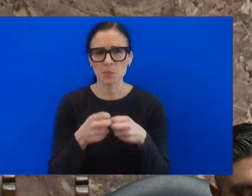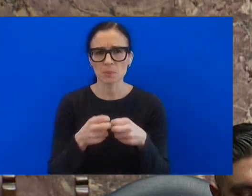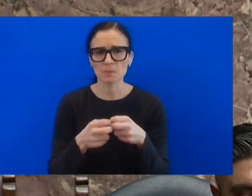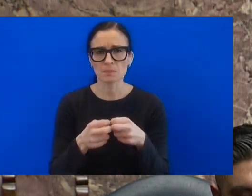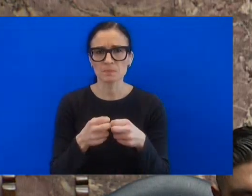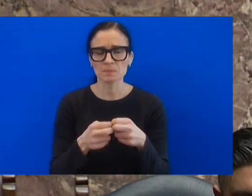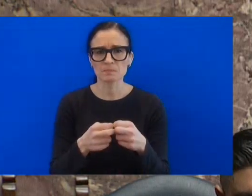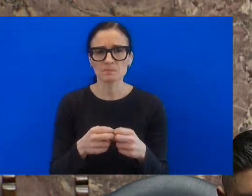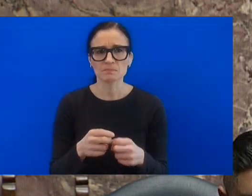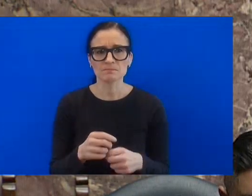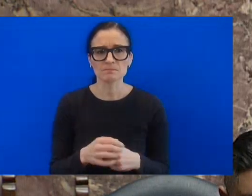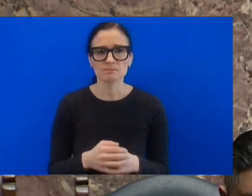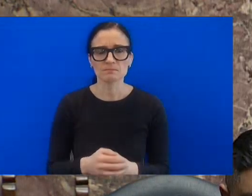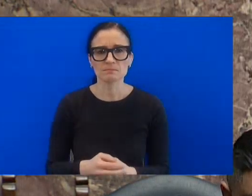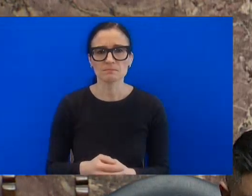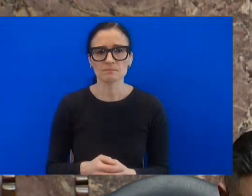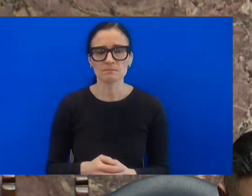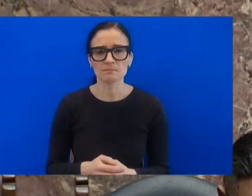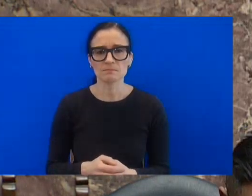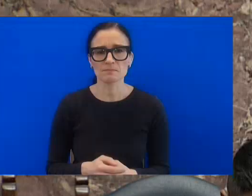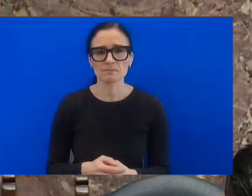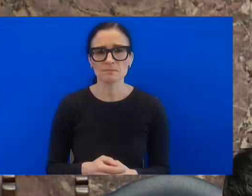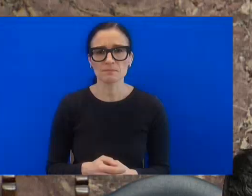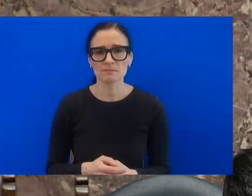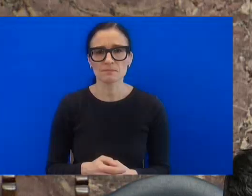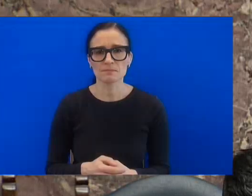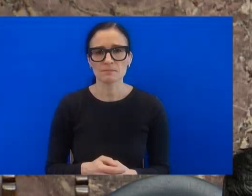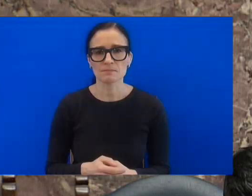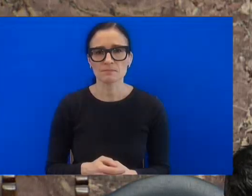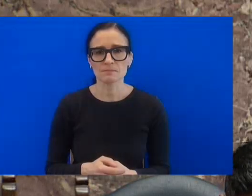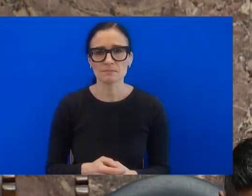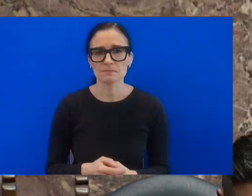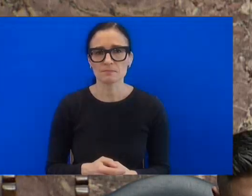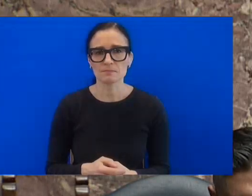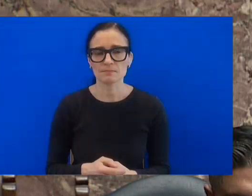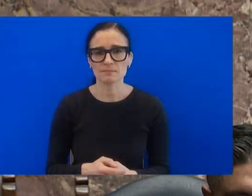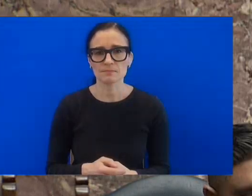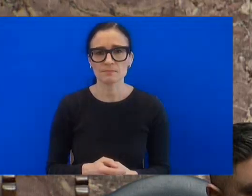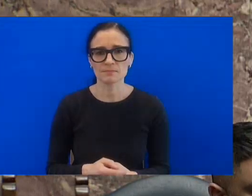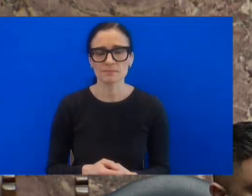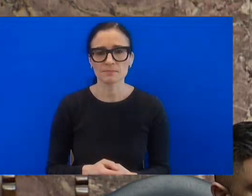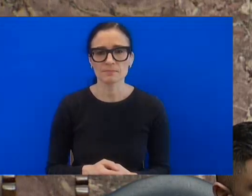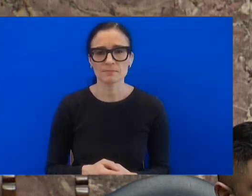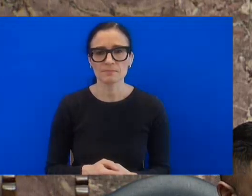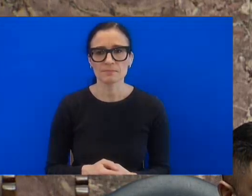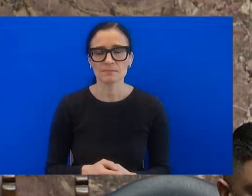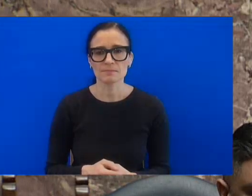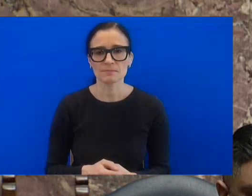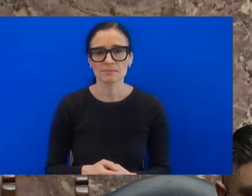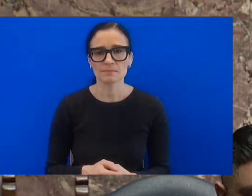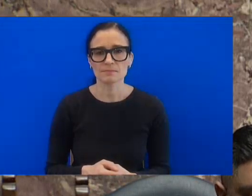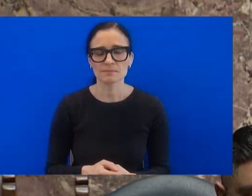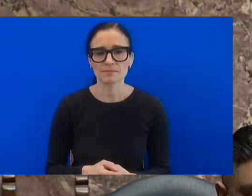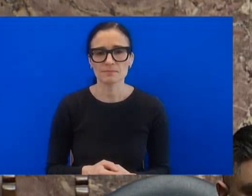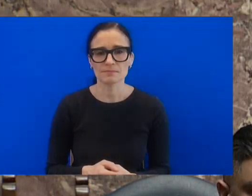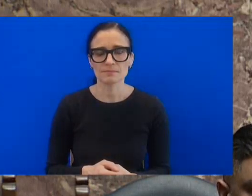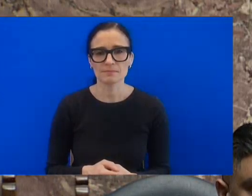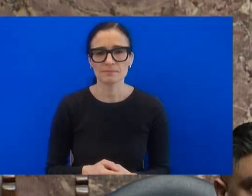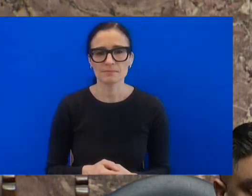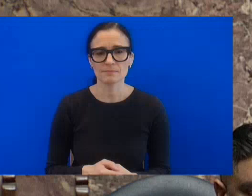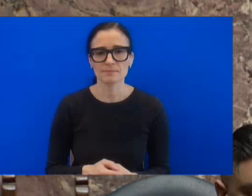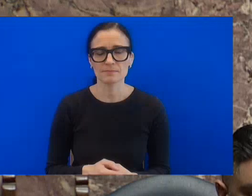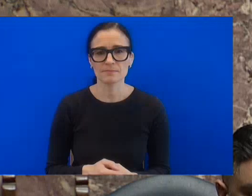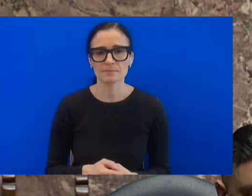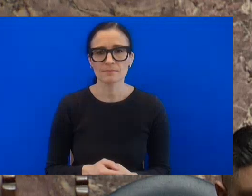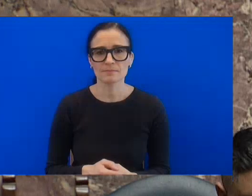asked, no proof of age. Years of NDP drug legalization activism running roughshod through